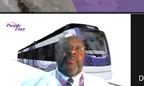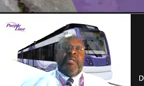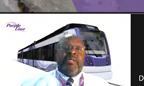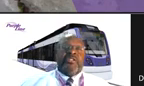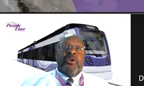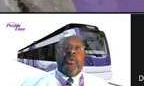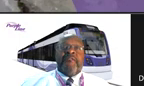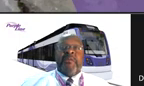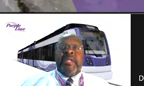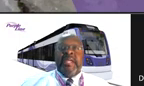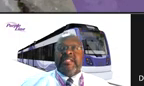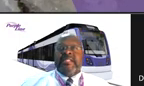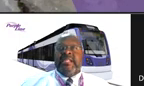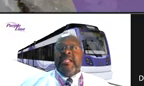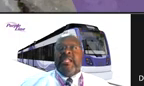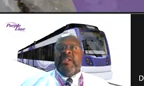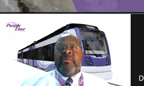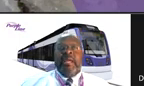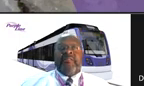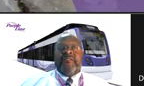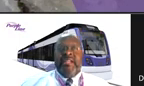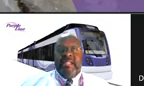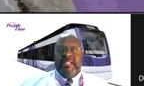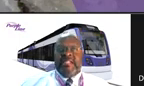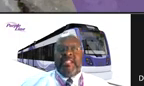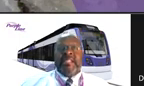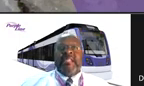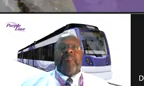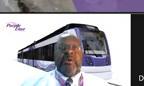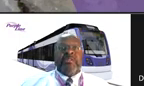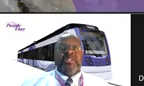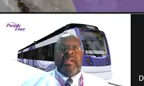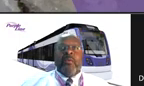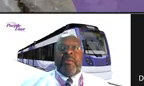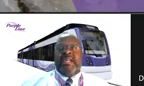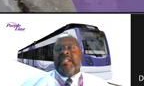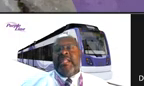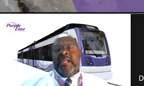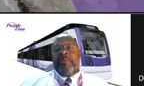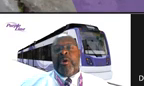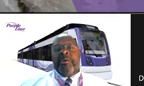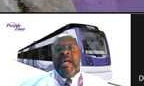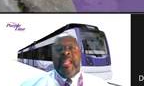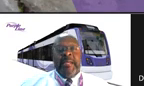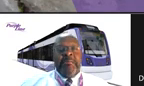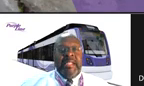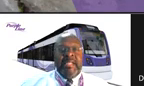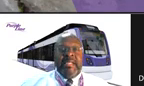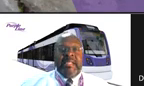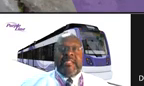recorded. So in a few days, you'll be able to find this posted on our website,